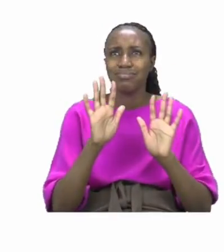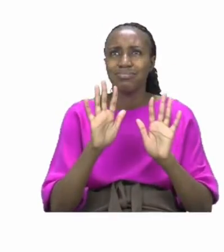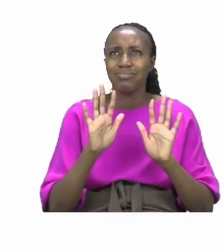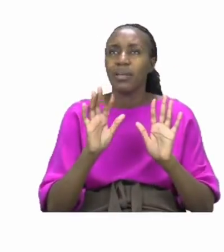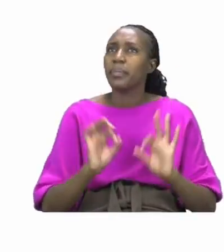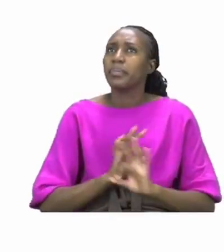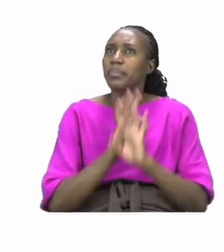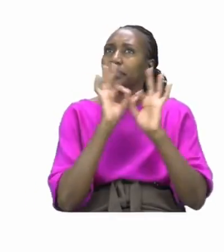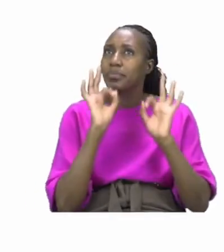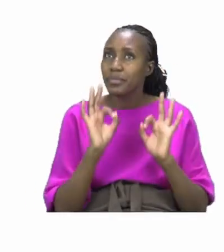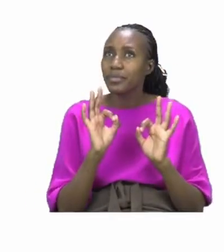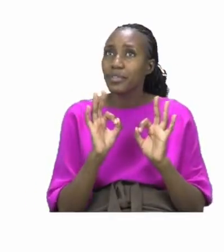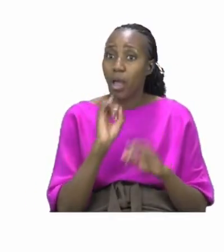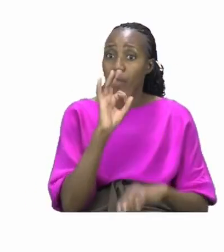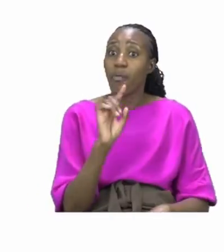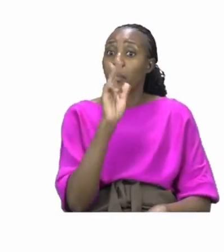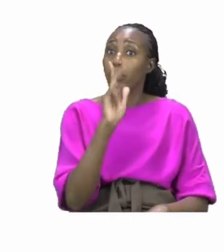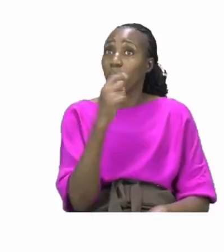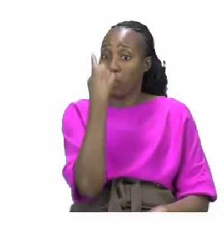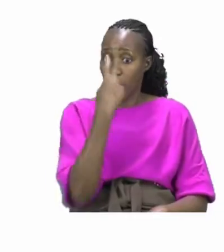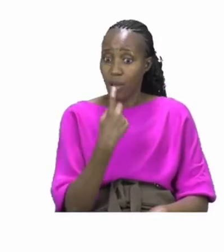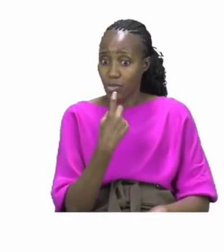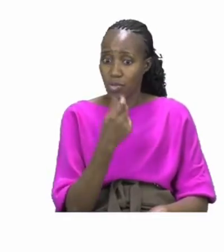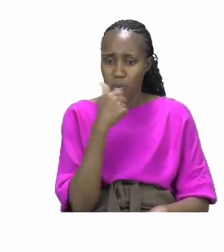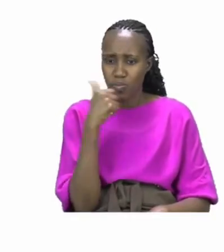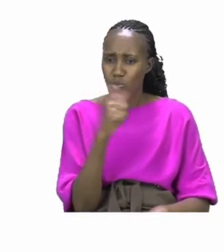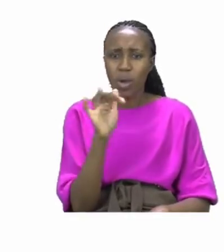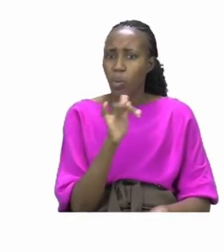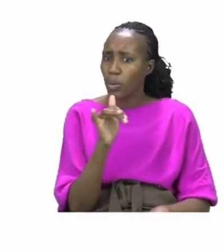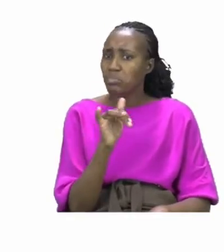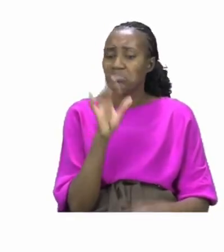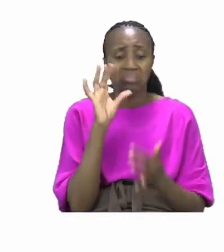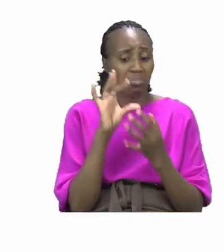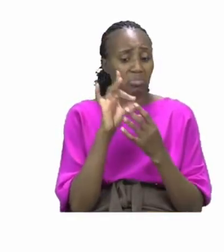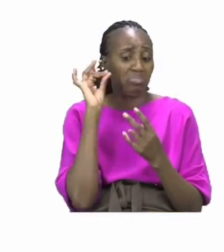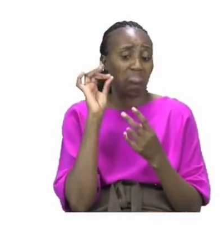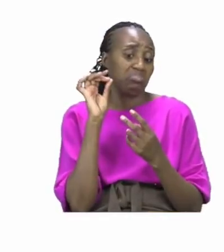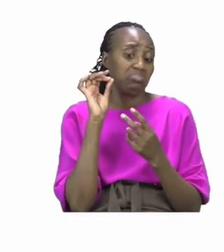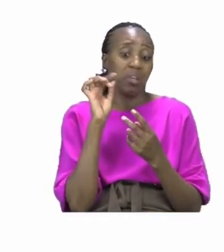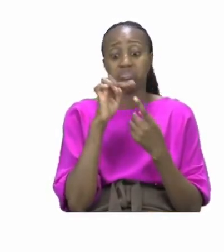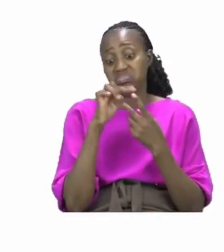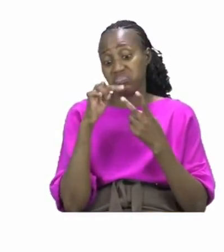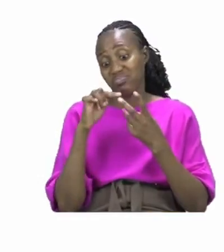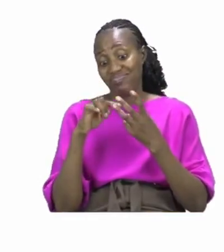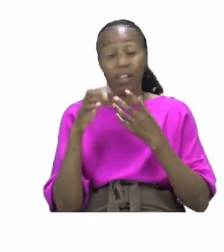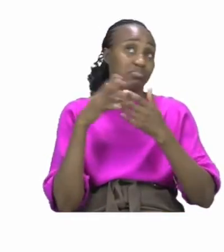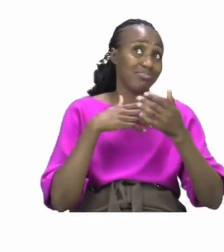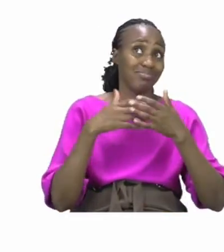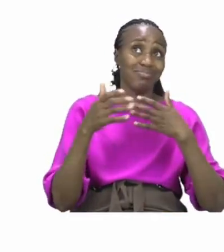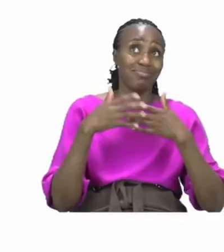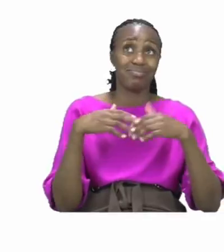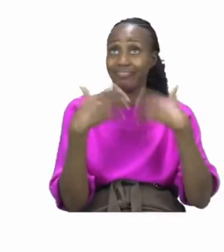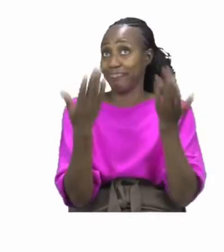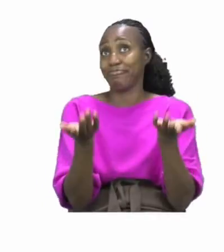that next time someone asks you about your favorite fruits, you can mention either the banana, the apple, or the